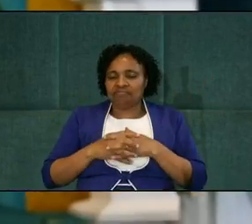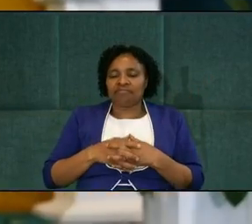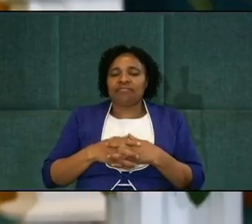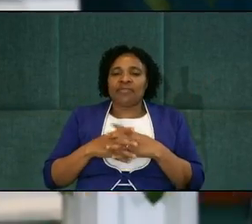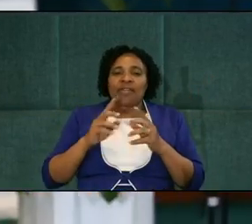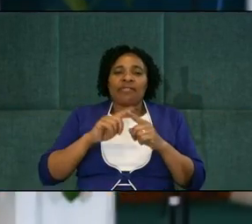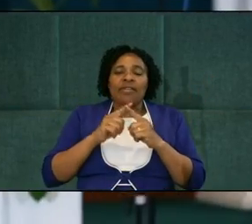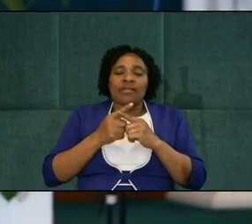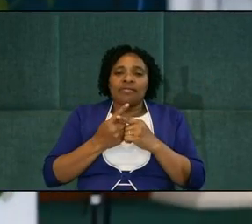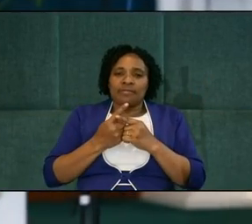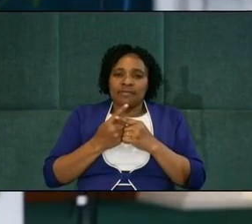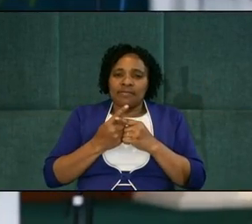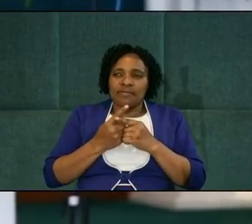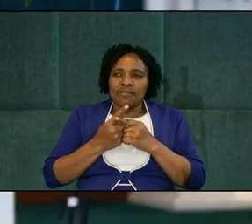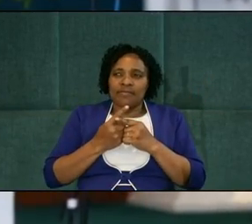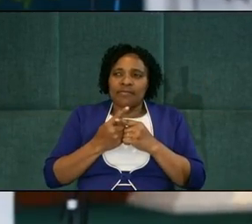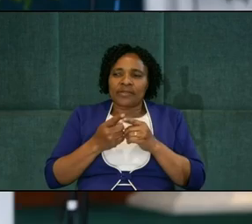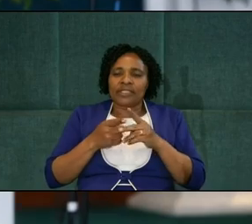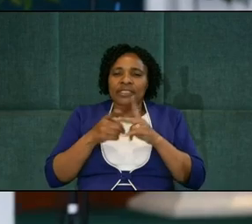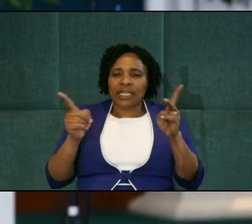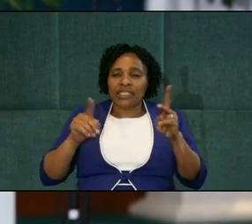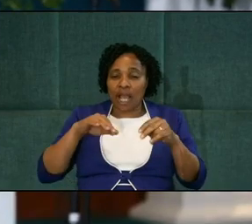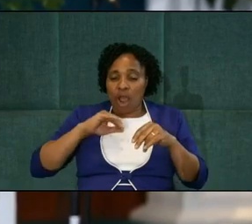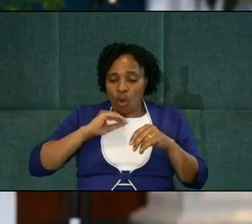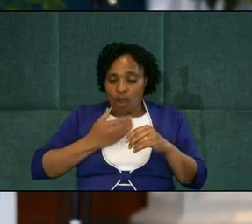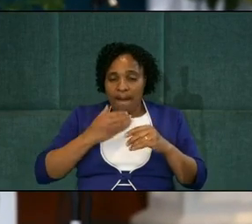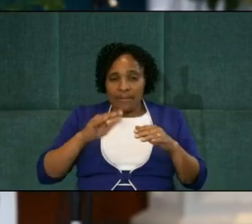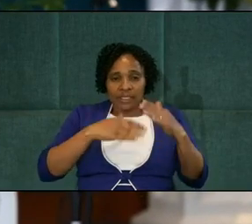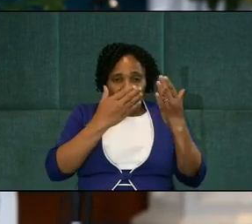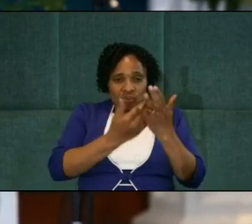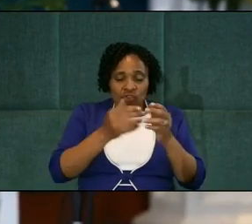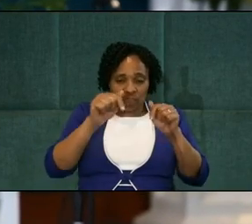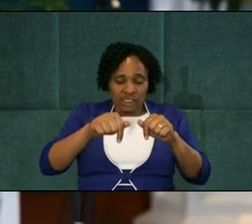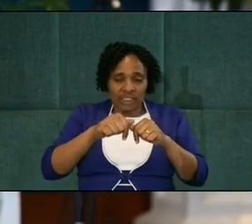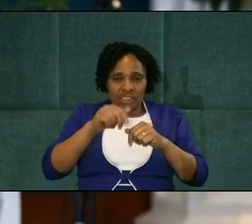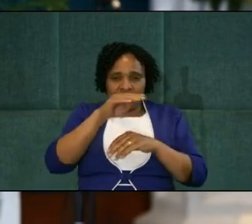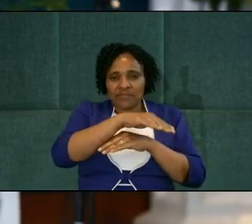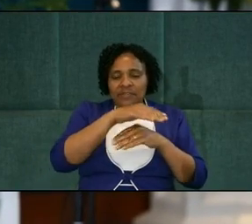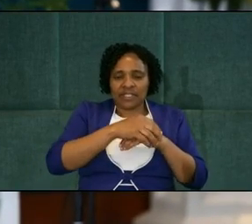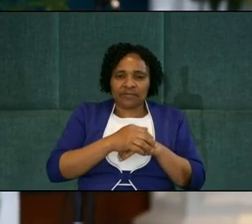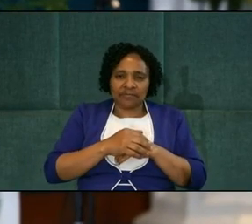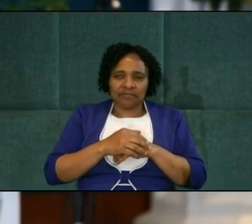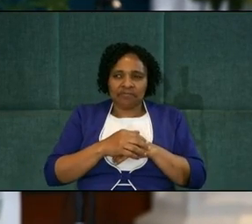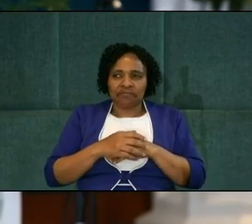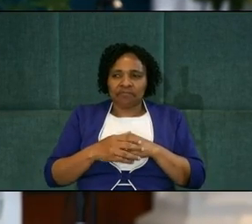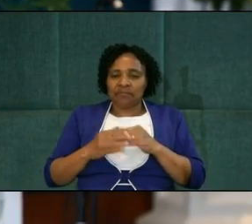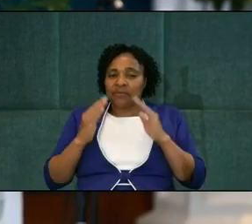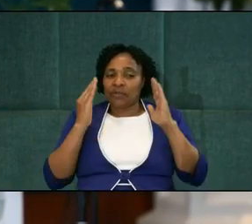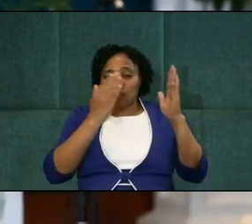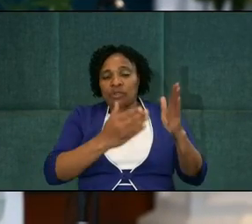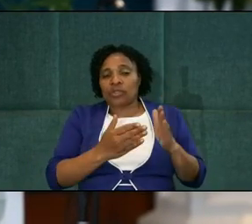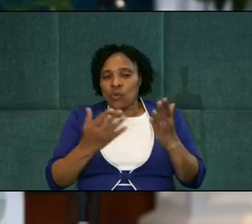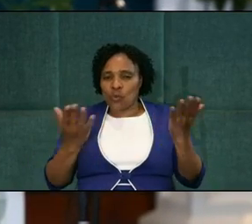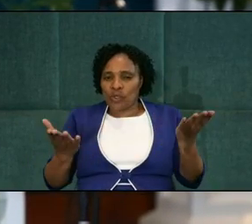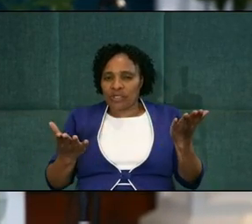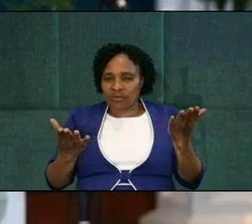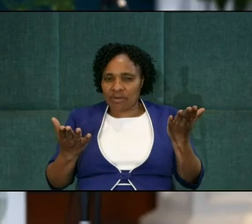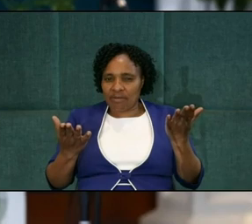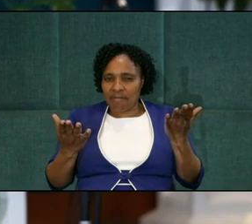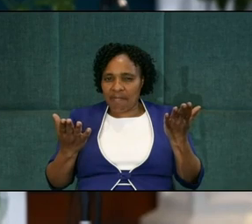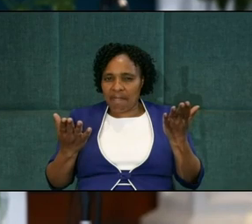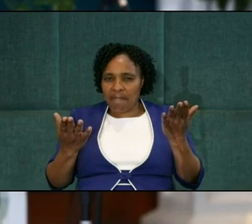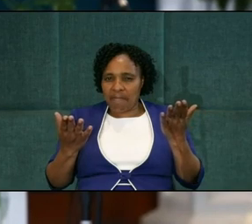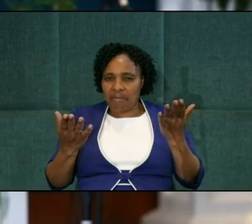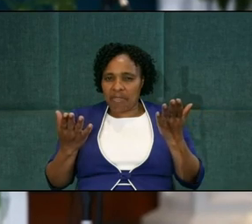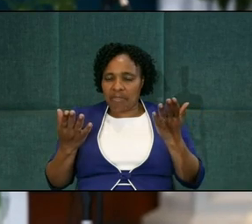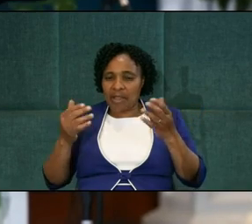And then we're going to start our presentation for this evening. Please join me as we turn our attention to the blundering